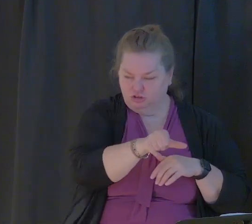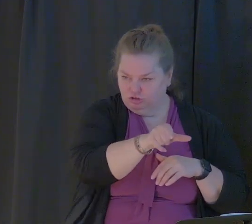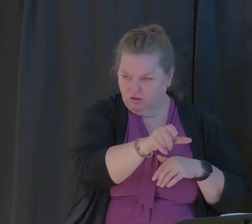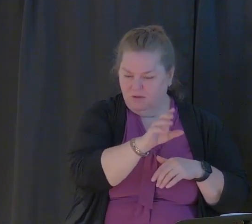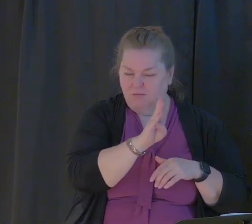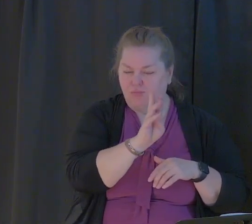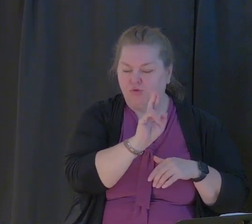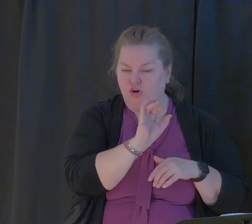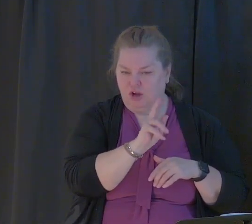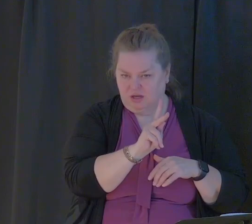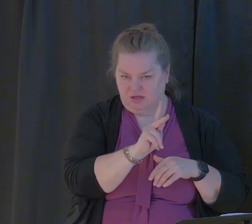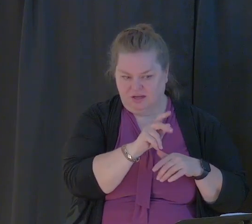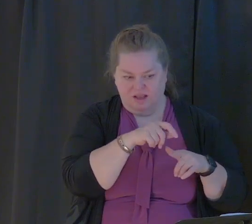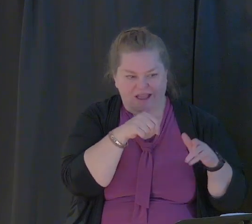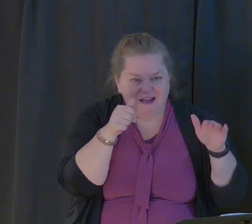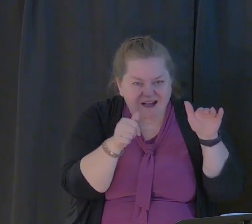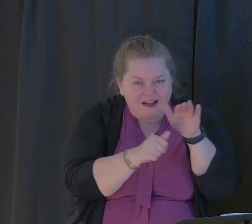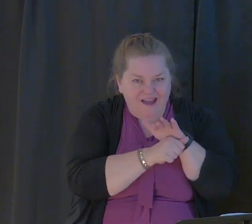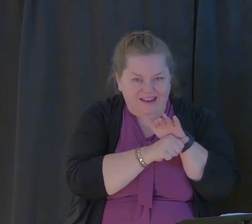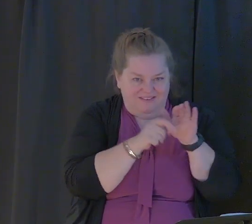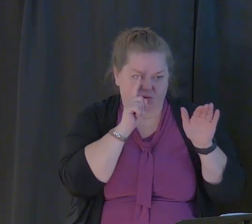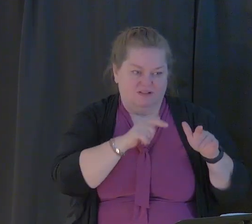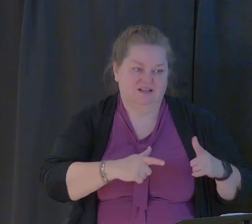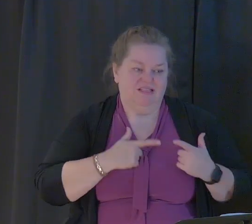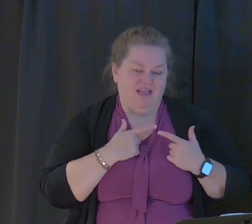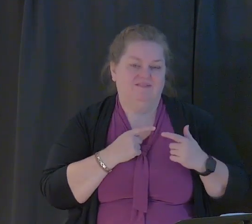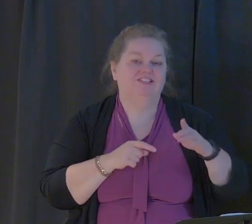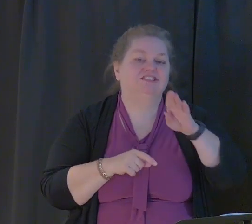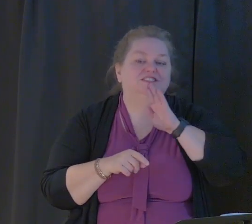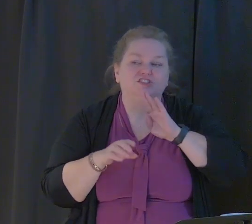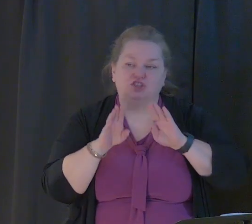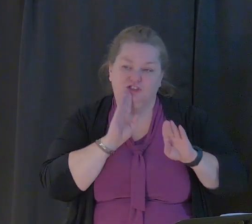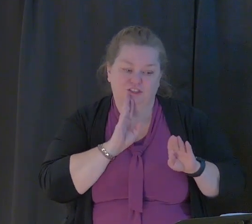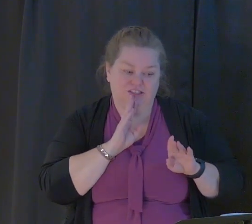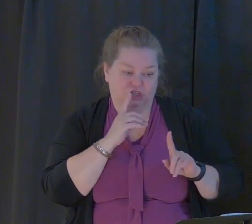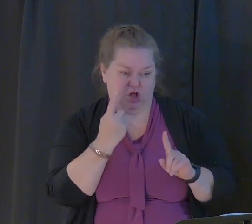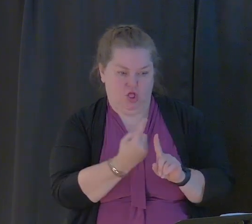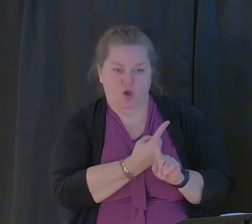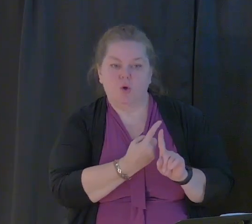for his life, discouraged, alone,